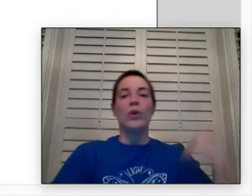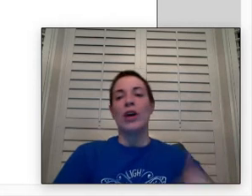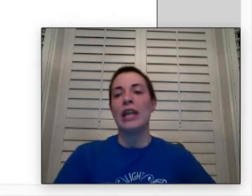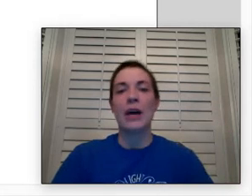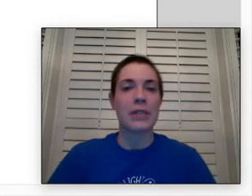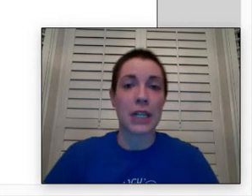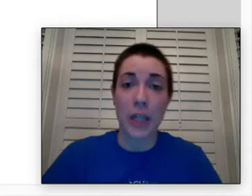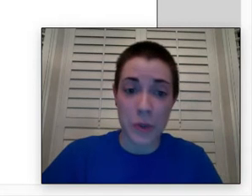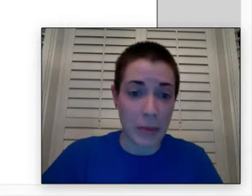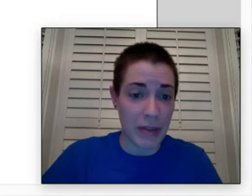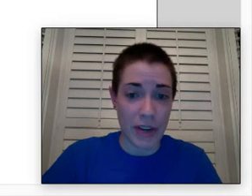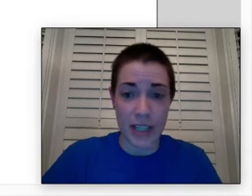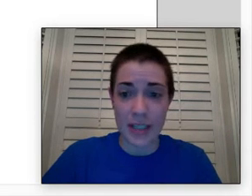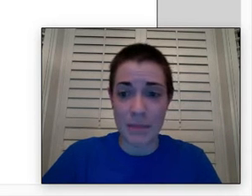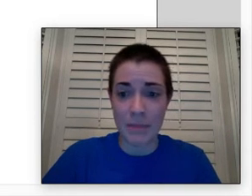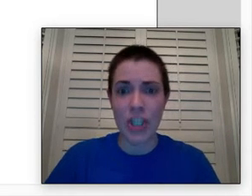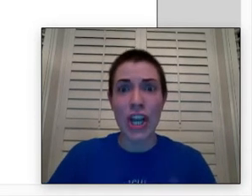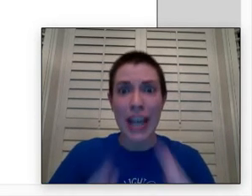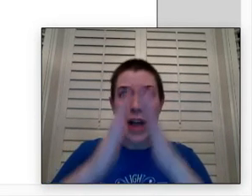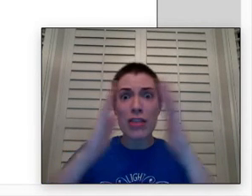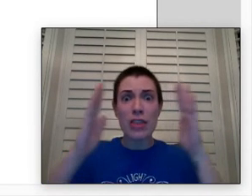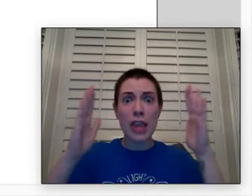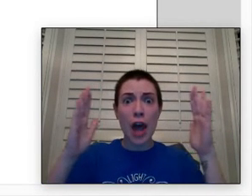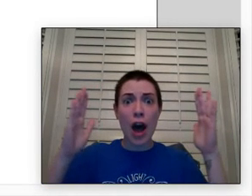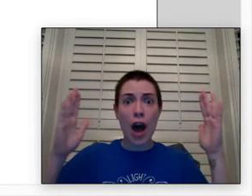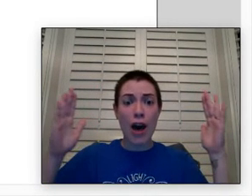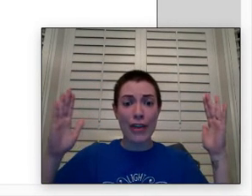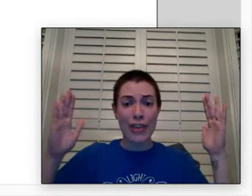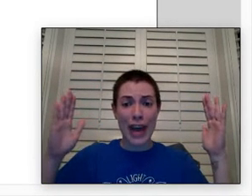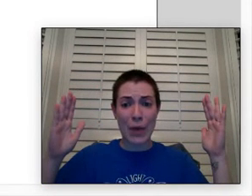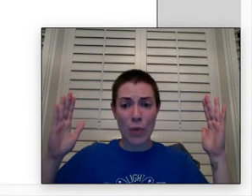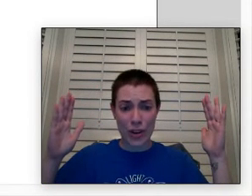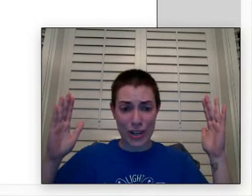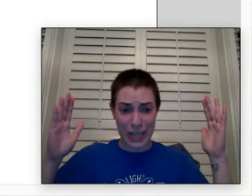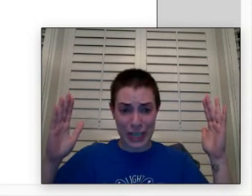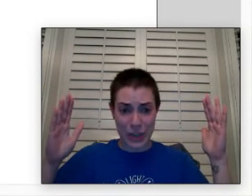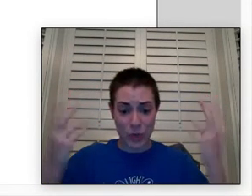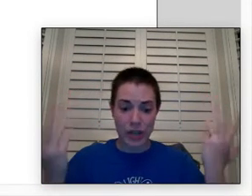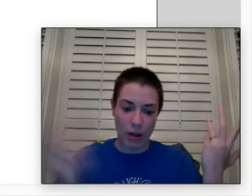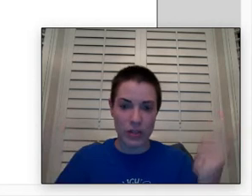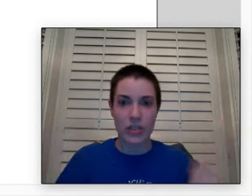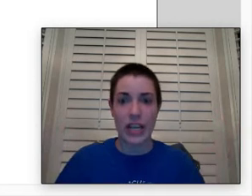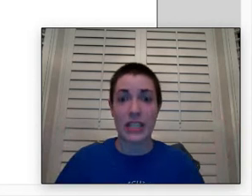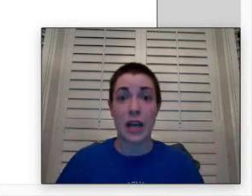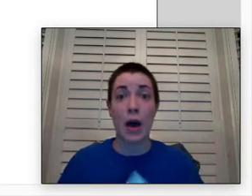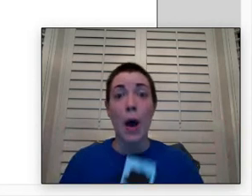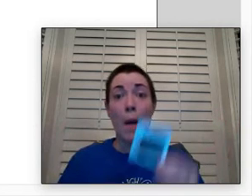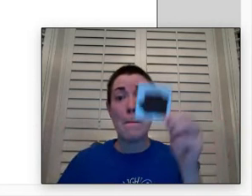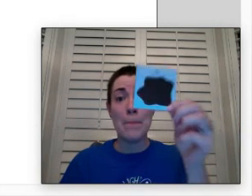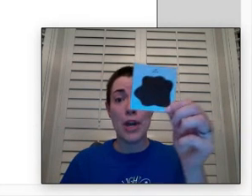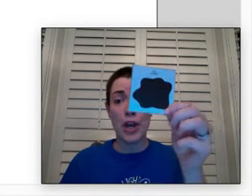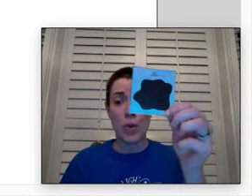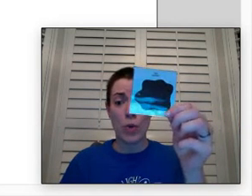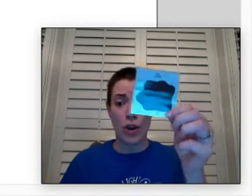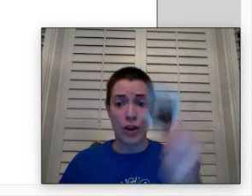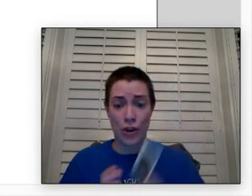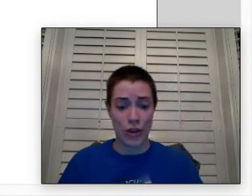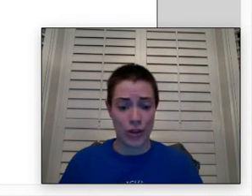Whew, that was a close one, my friends. Look how long that word is. We could also say it's a